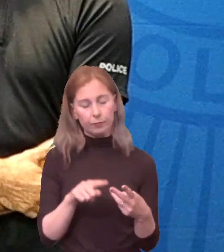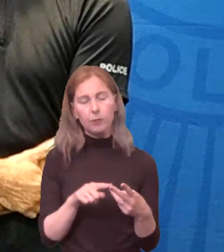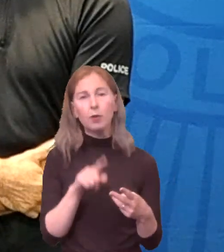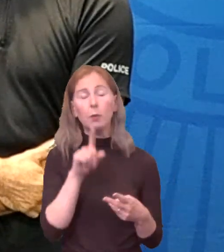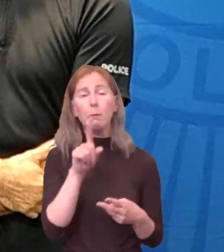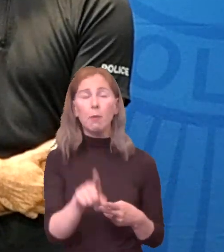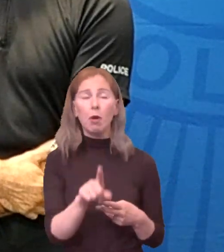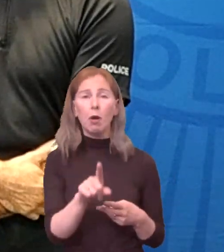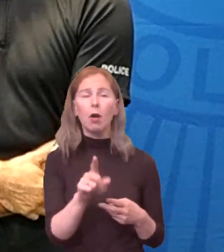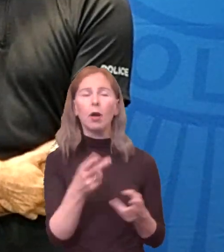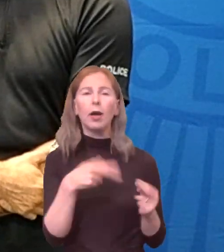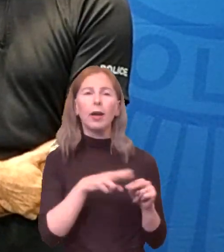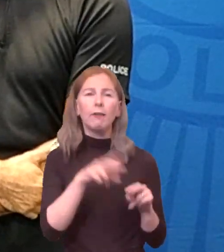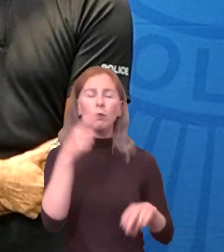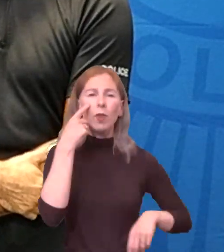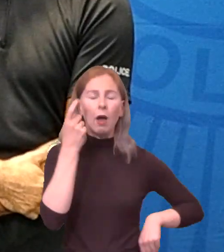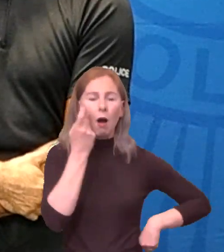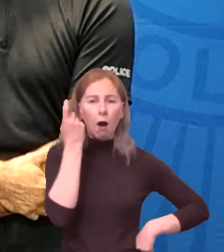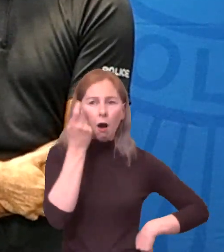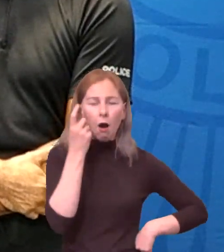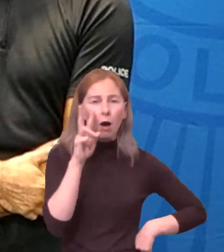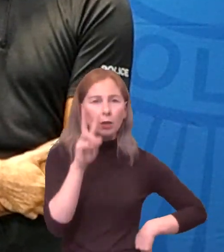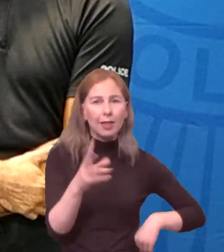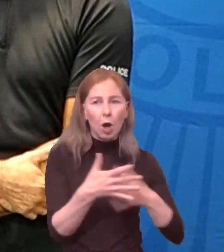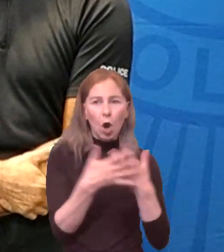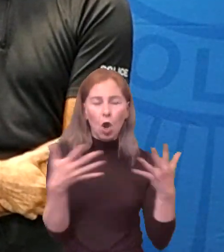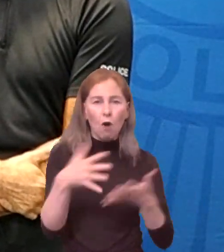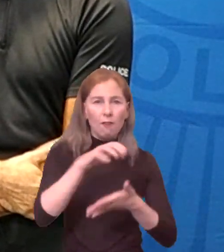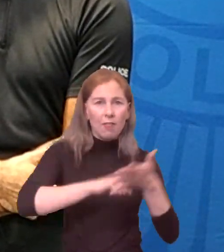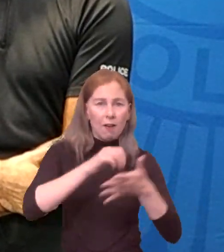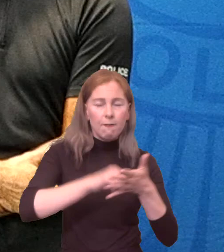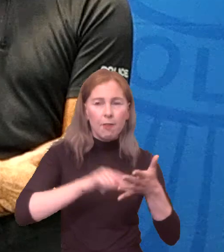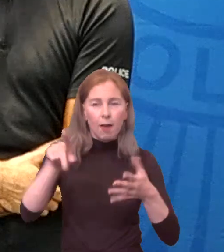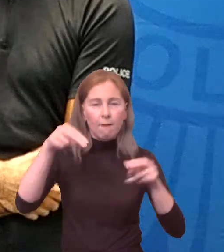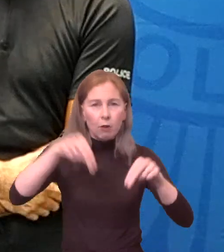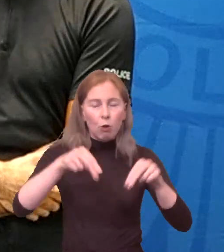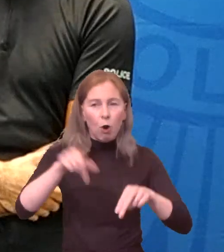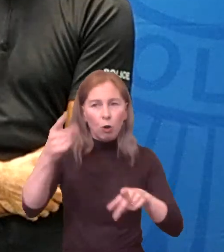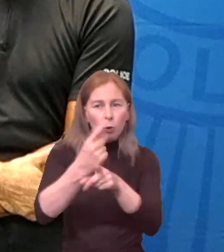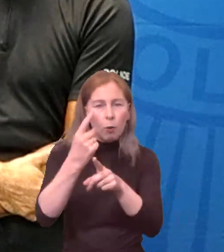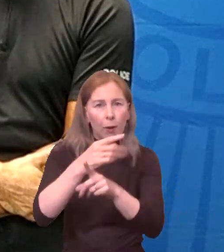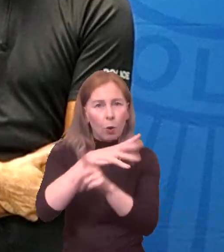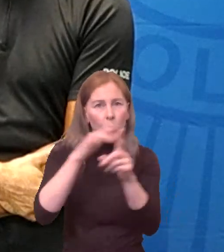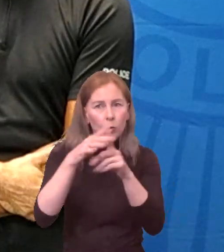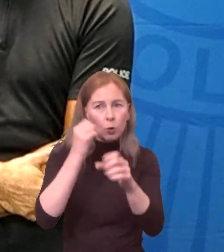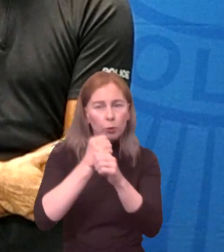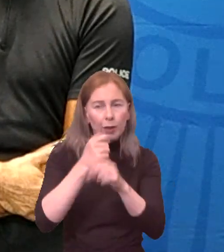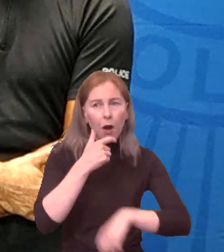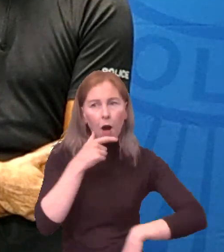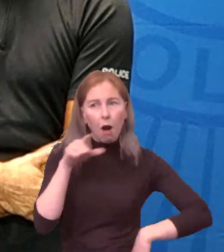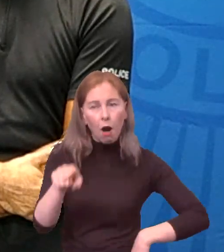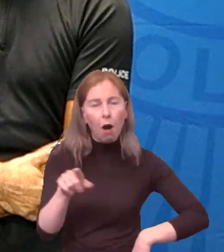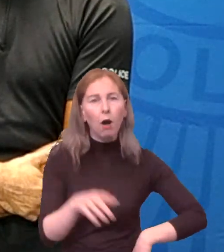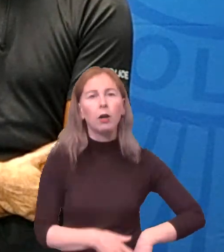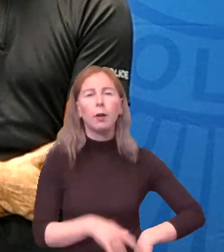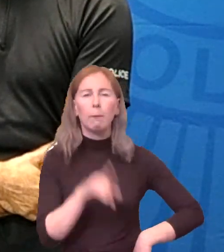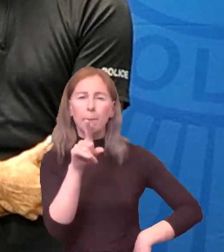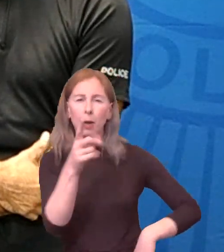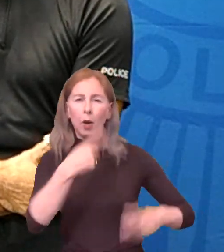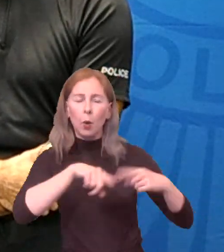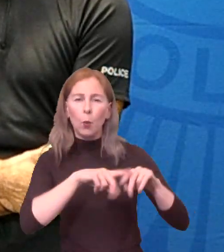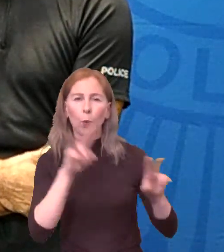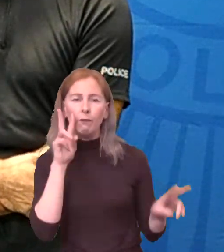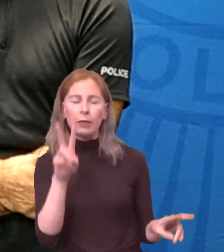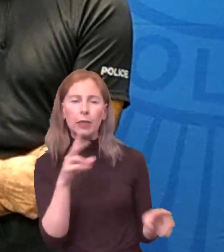media, we're finding that often an incident is happening, and every time it's shared, something different is added to the story, and